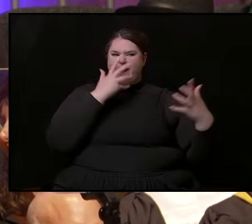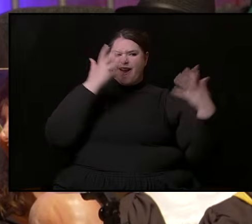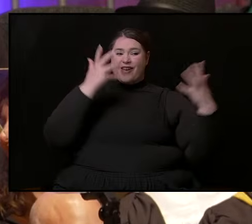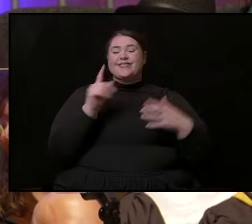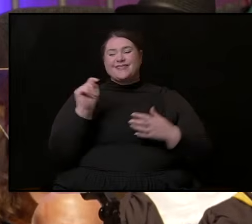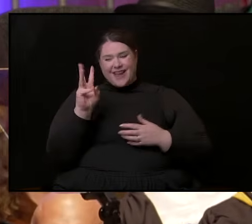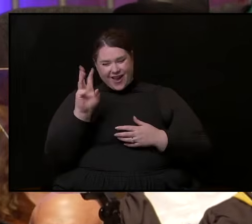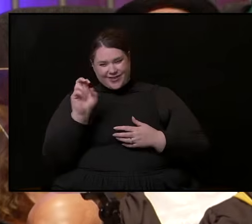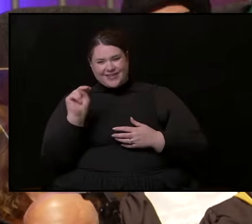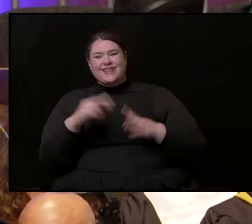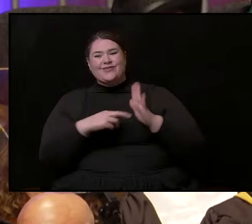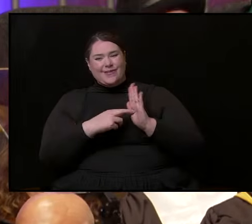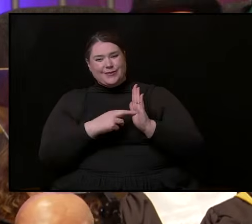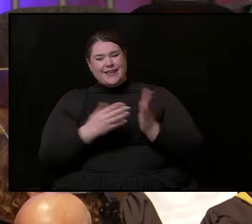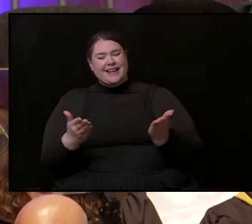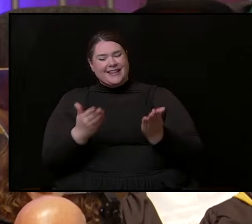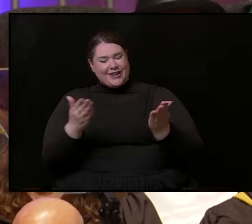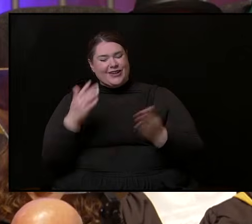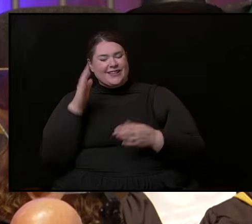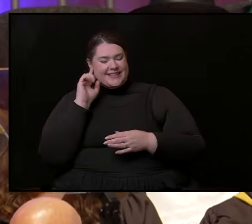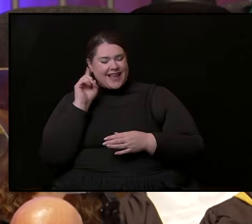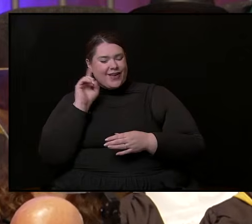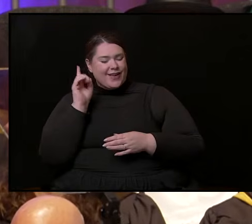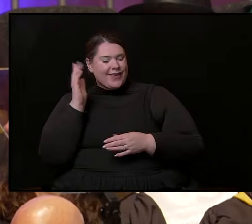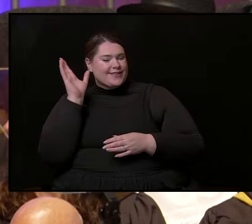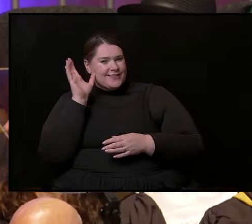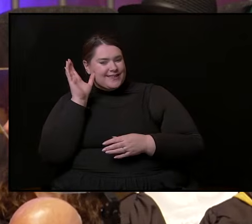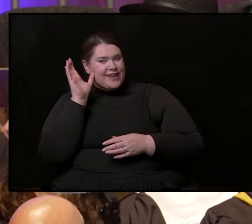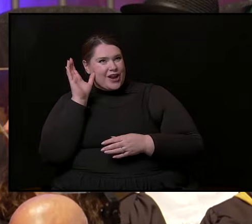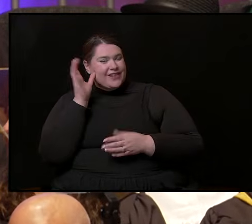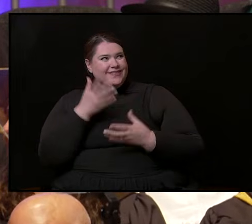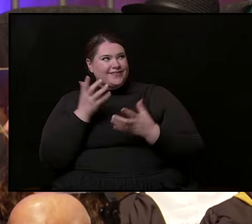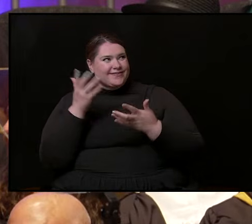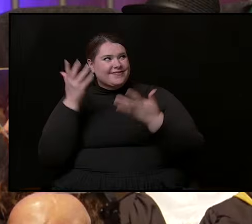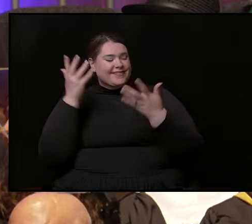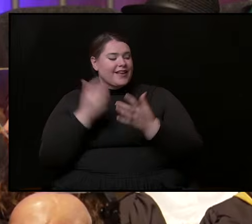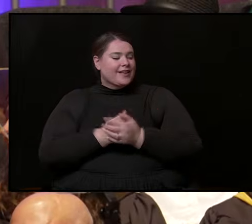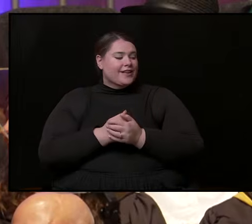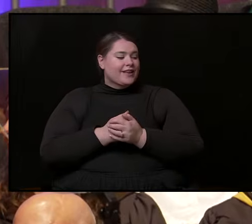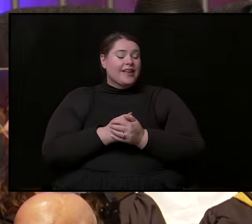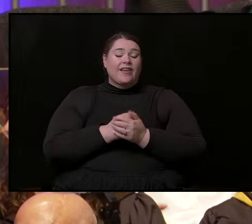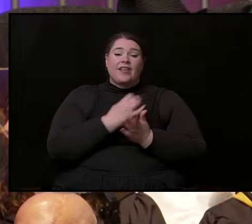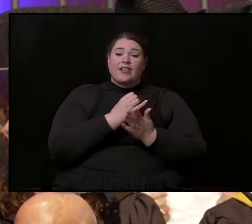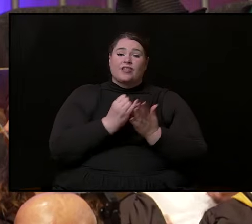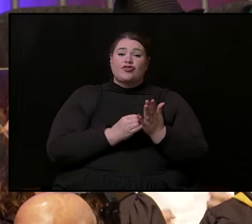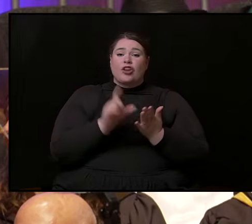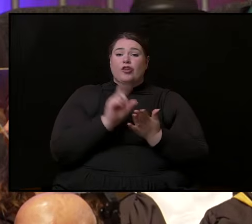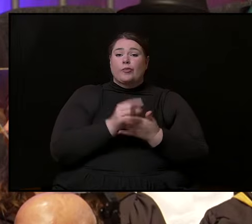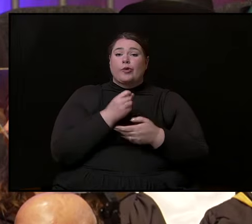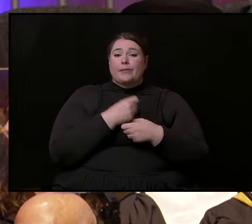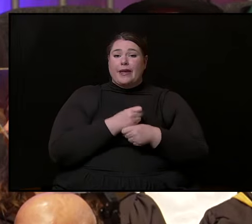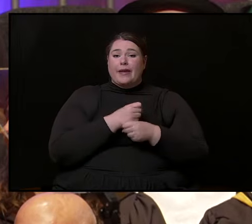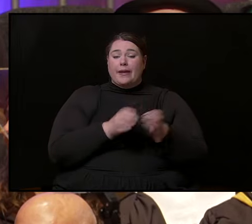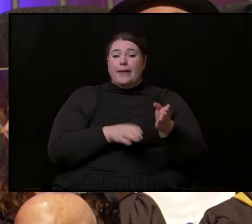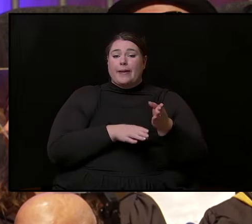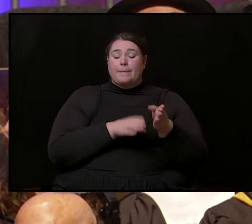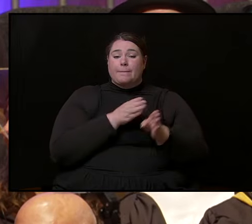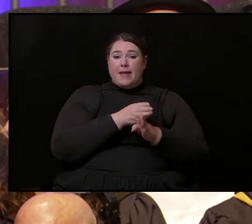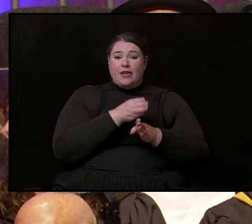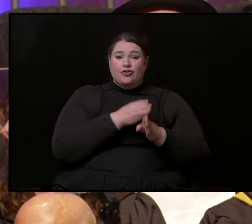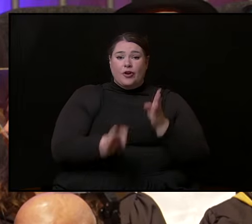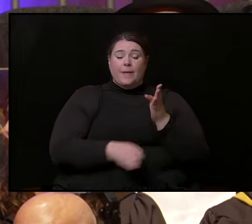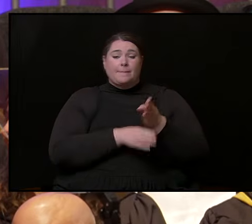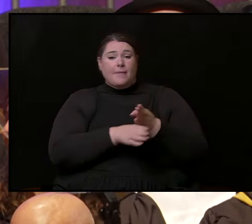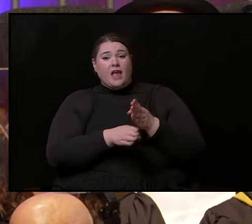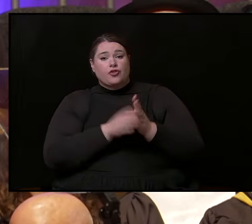Towson's in the house, it sounds like, okay. And he is a illustration and printmaking major with a minor in sequential arts and book